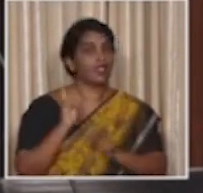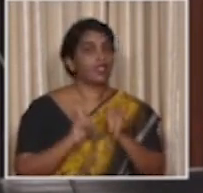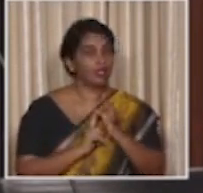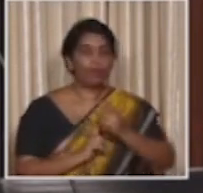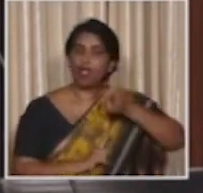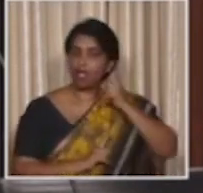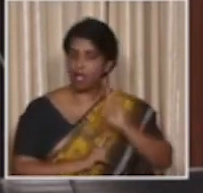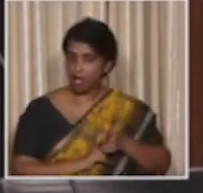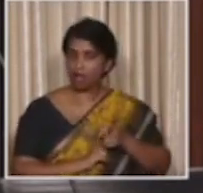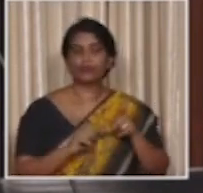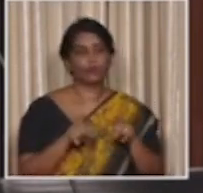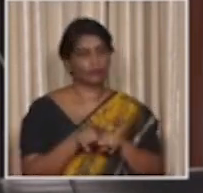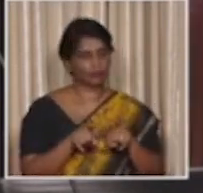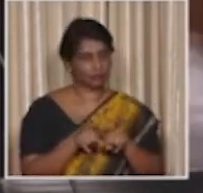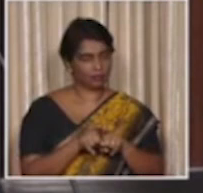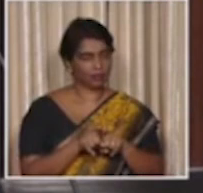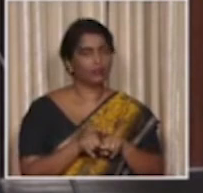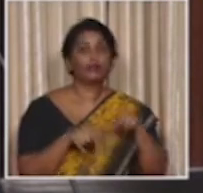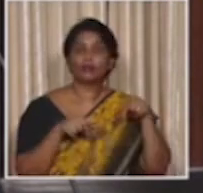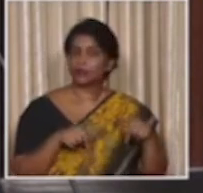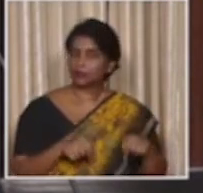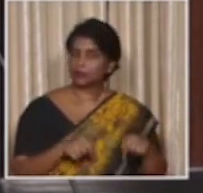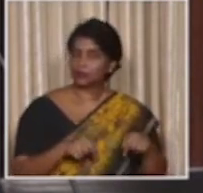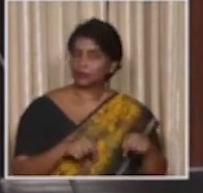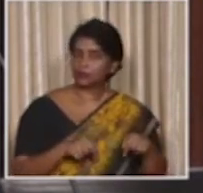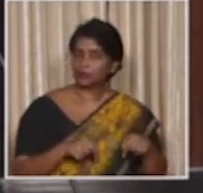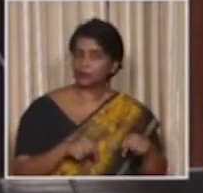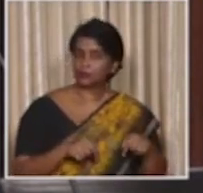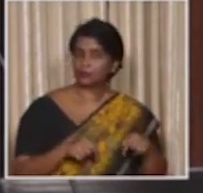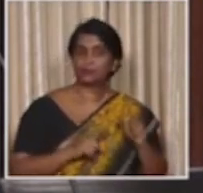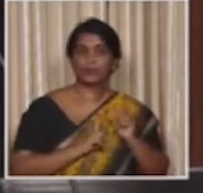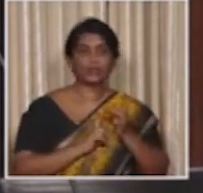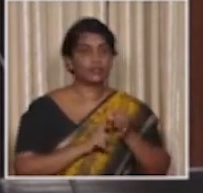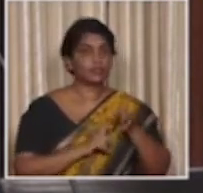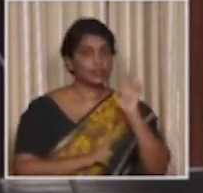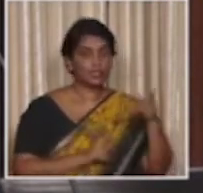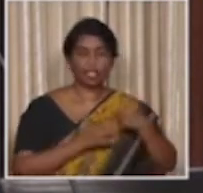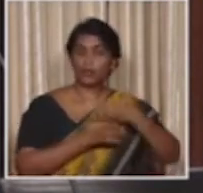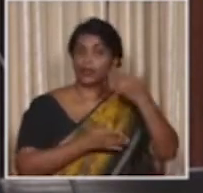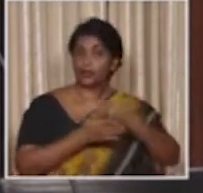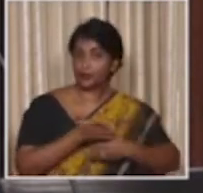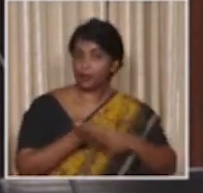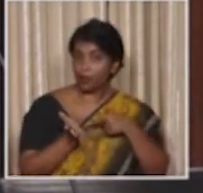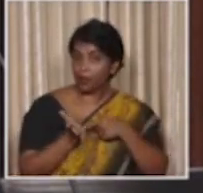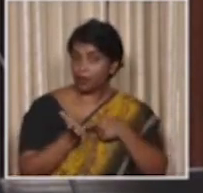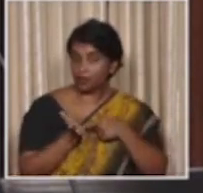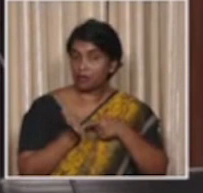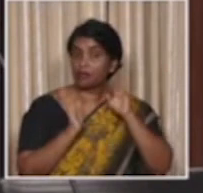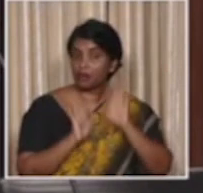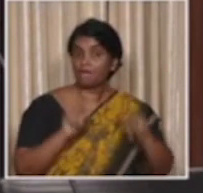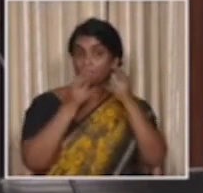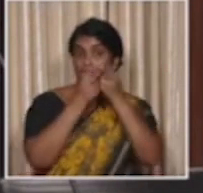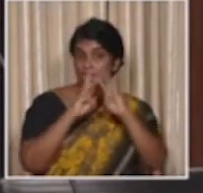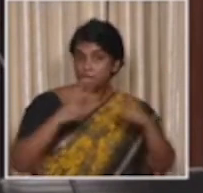the wording that is now found in the chairman's report was actually drafted by